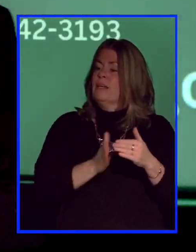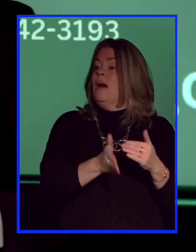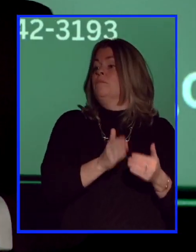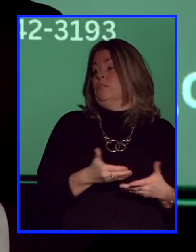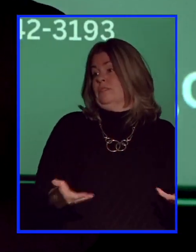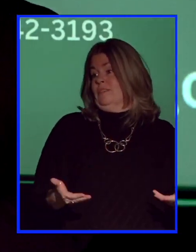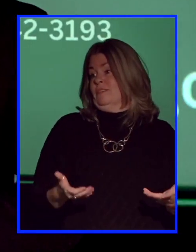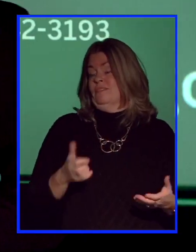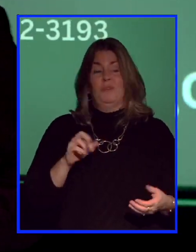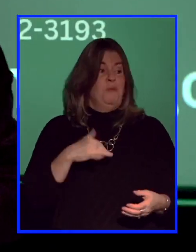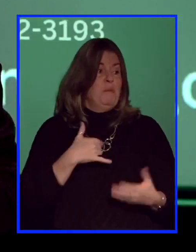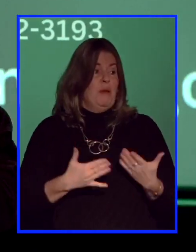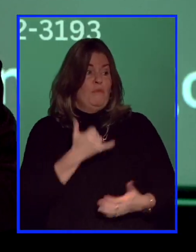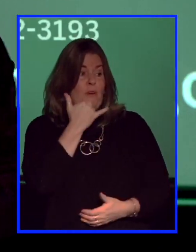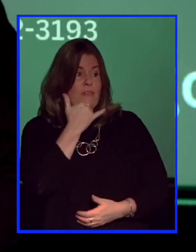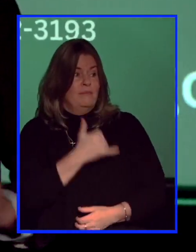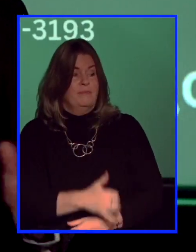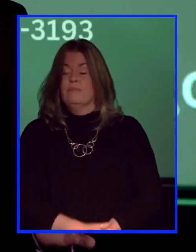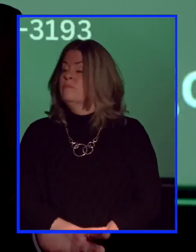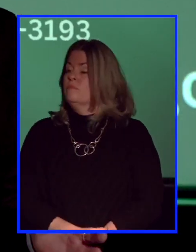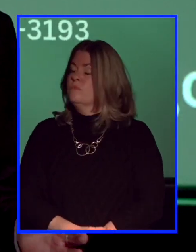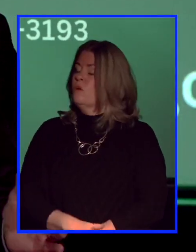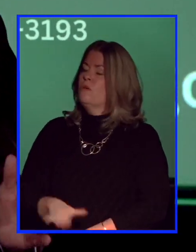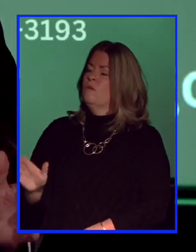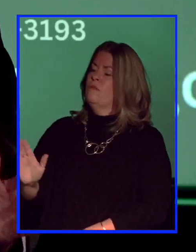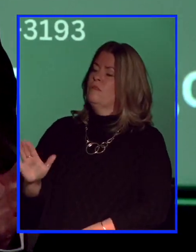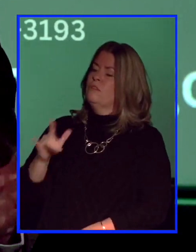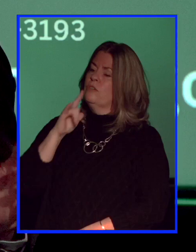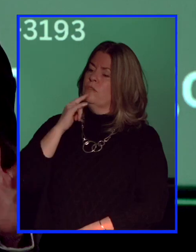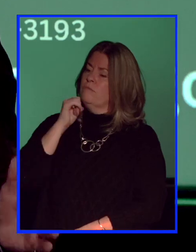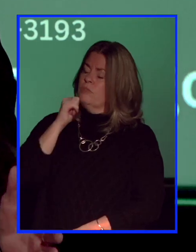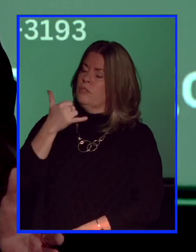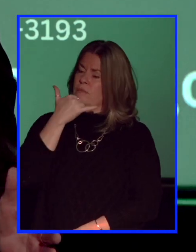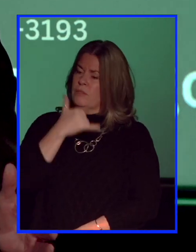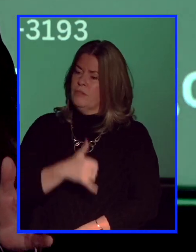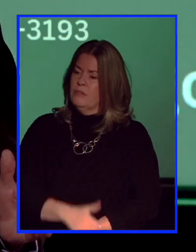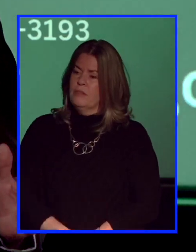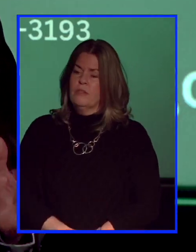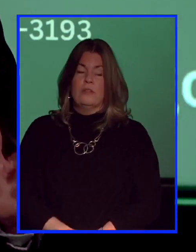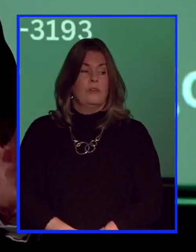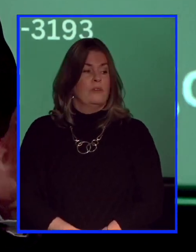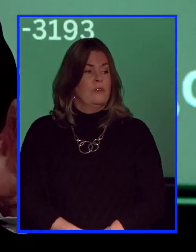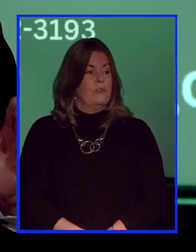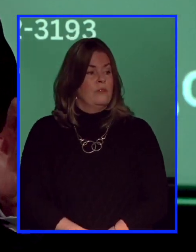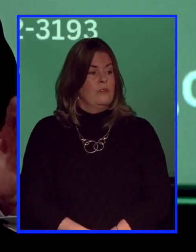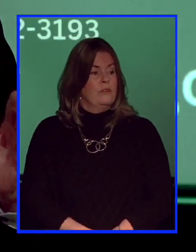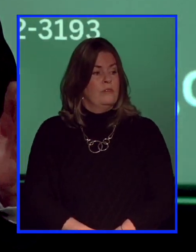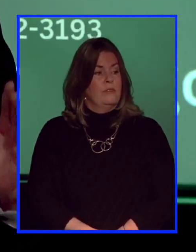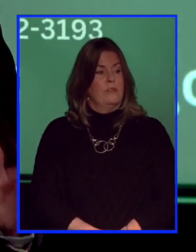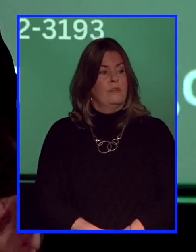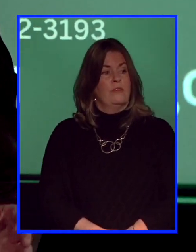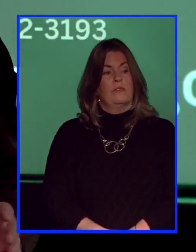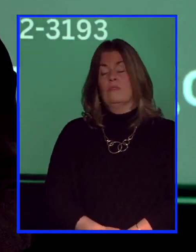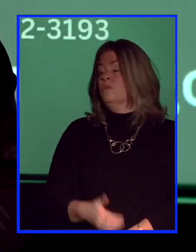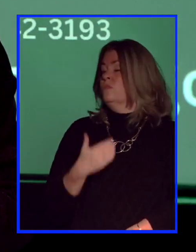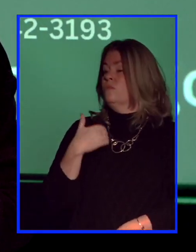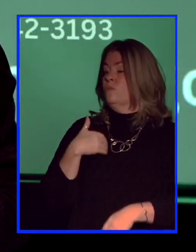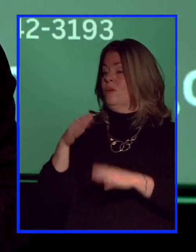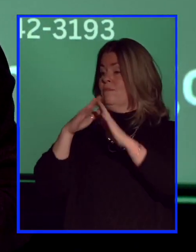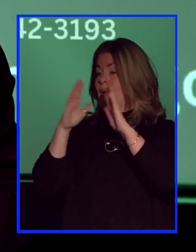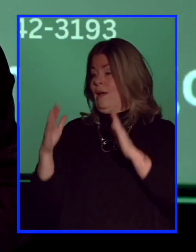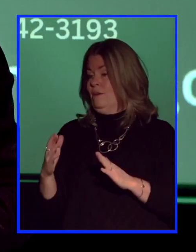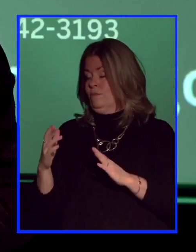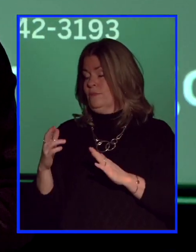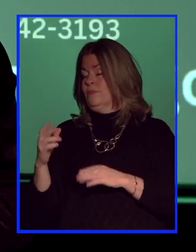me tell you. Am I wrong? No, you're not wrong. We've got a House that is Republican